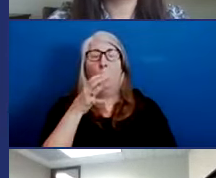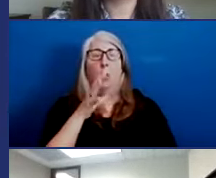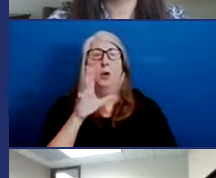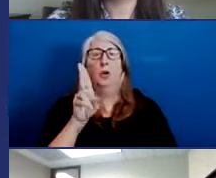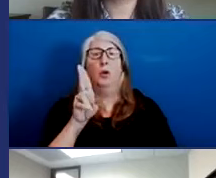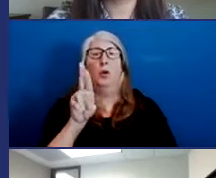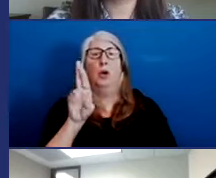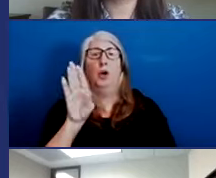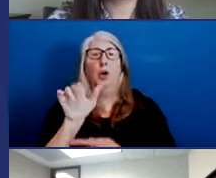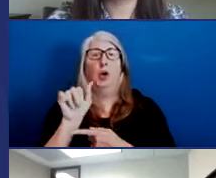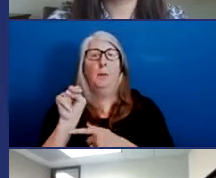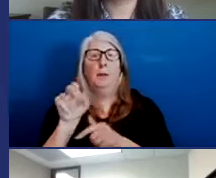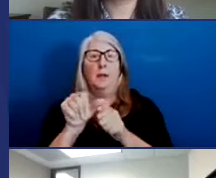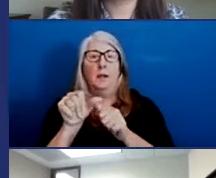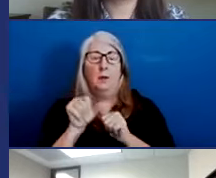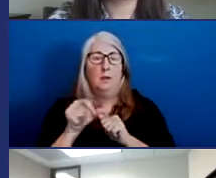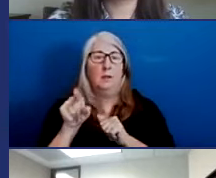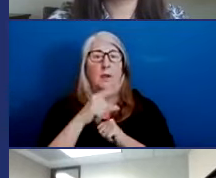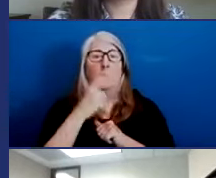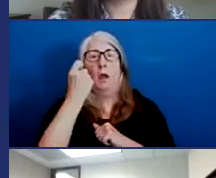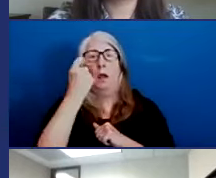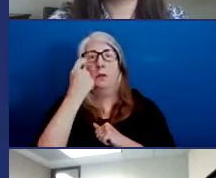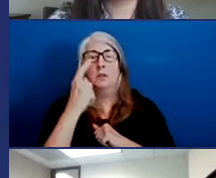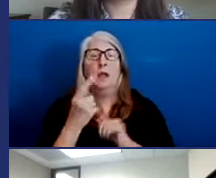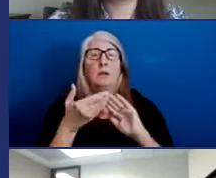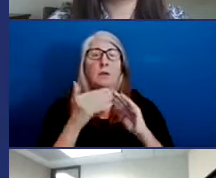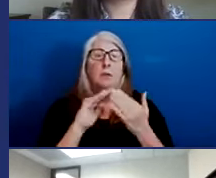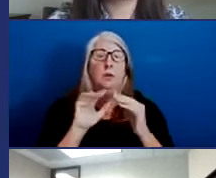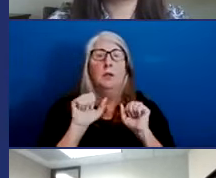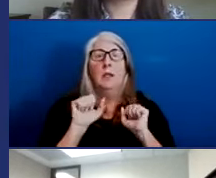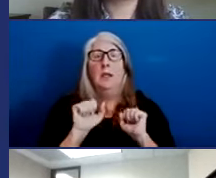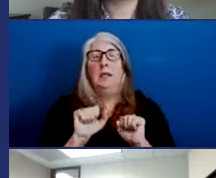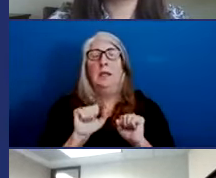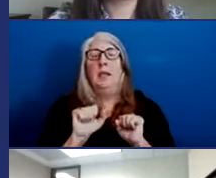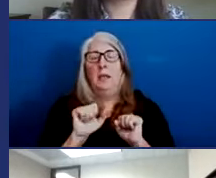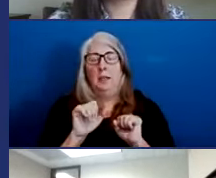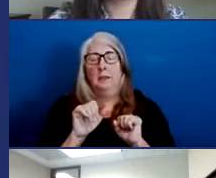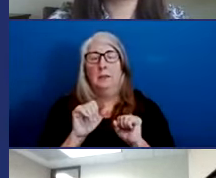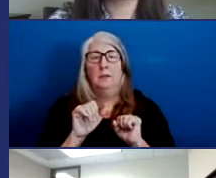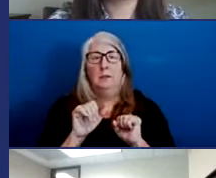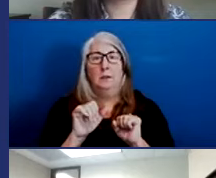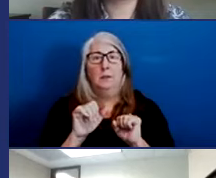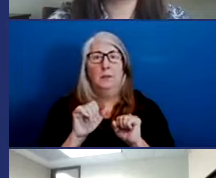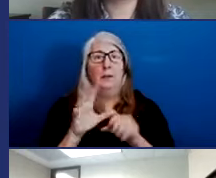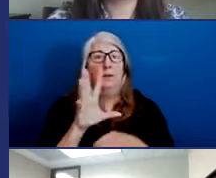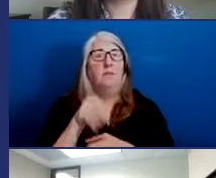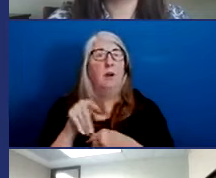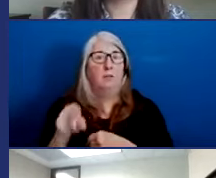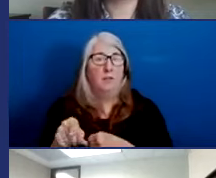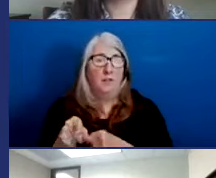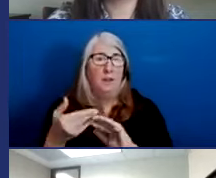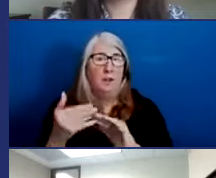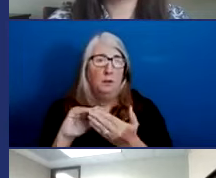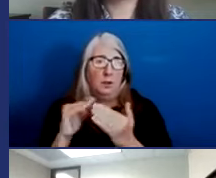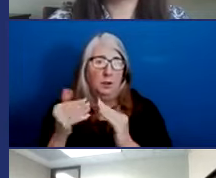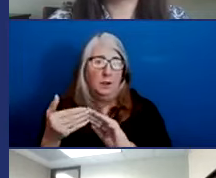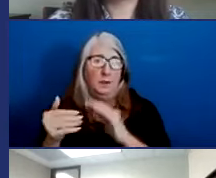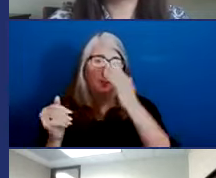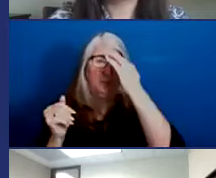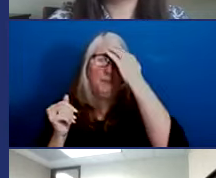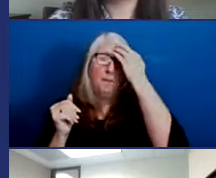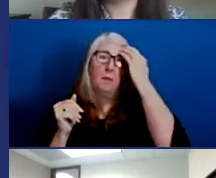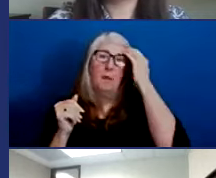that understand the community and can advocate for their community, and they're a part of that community. And so getting